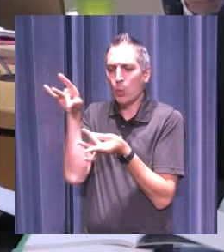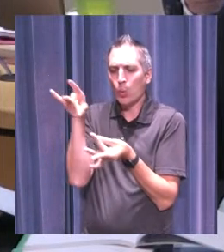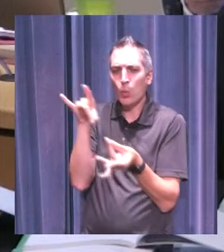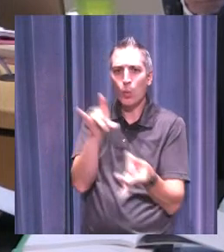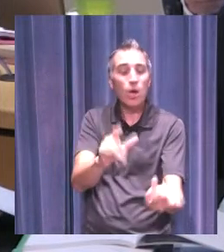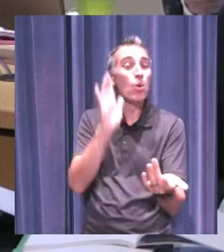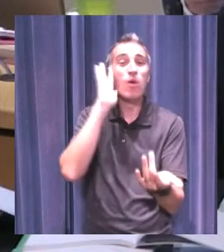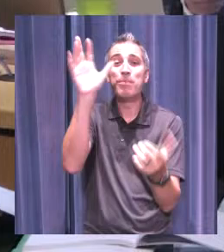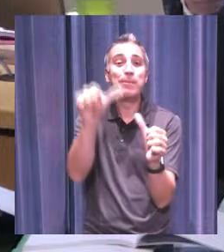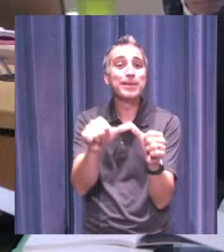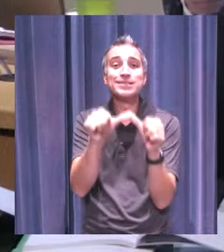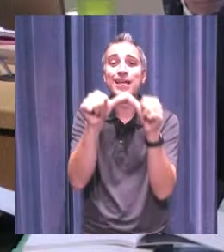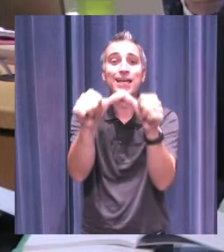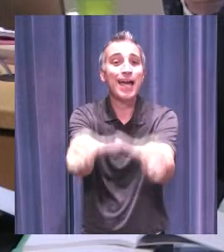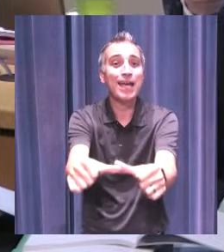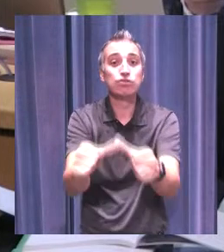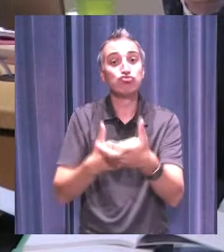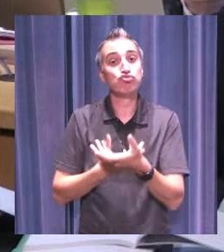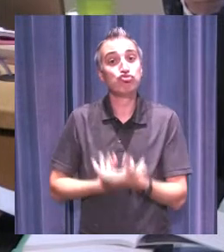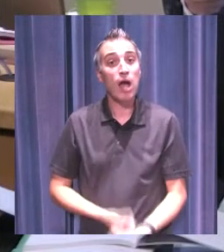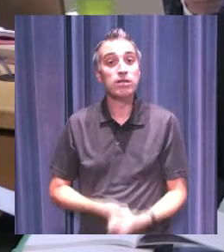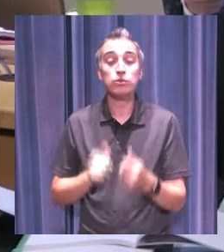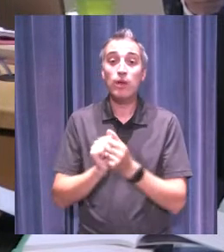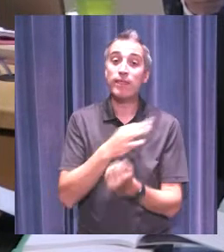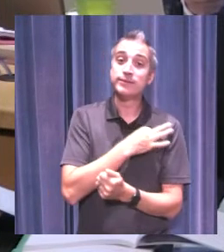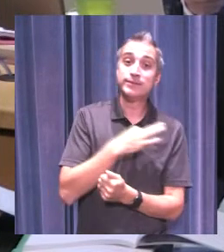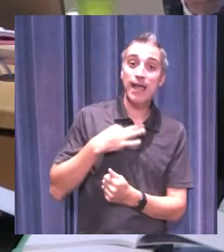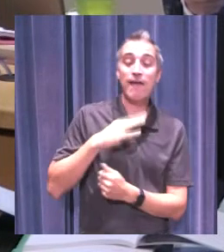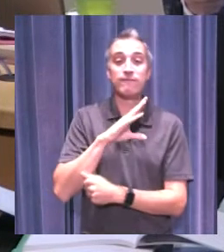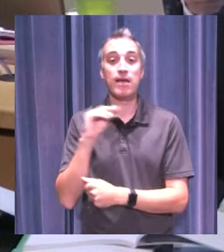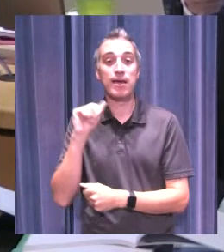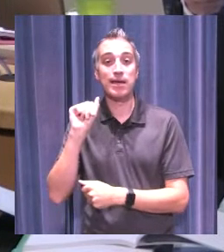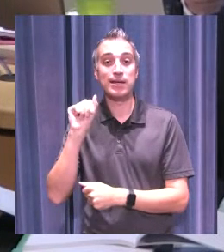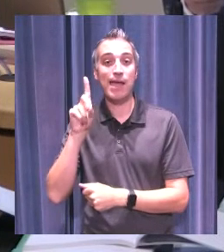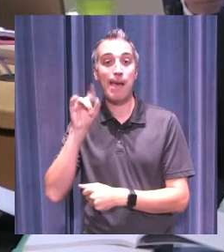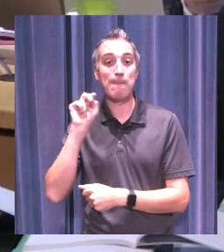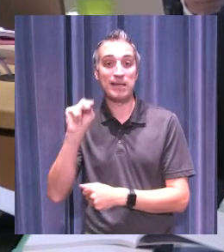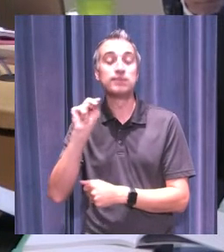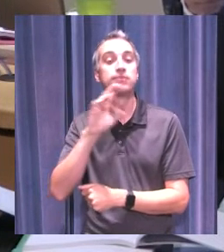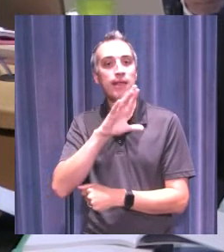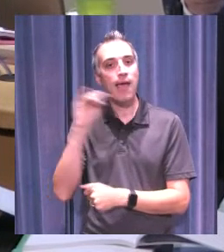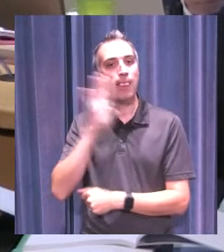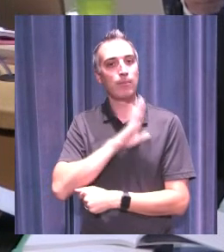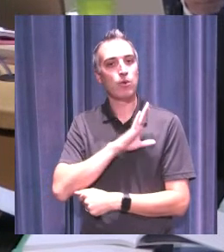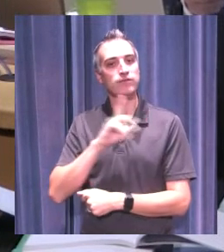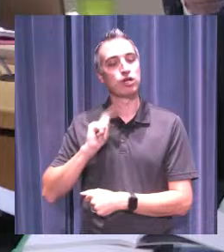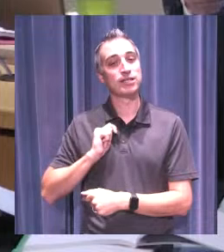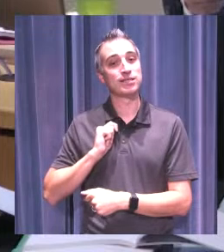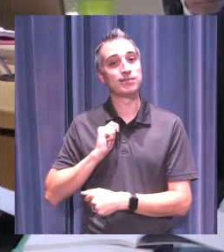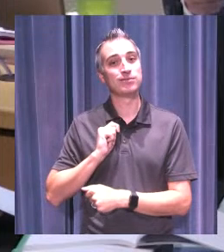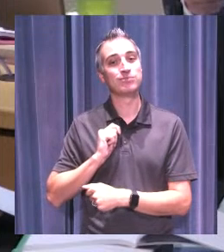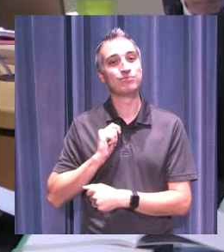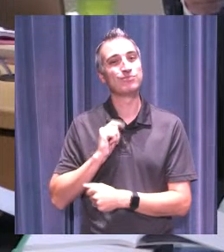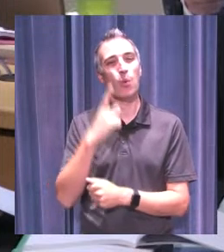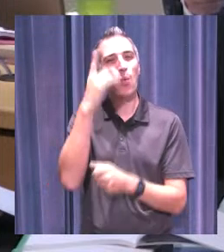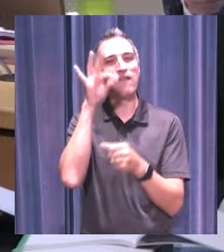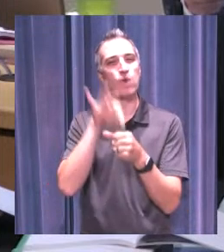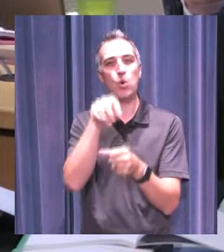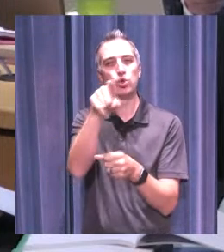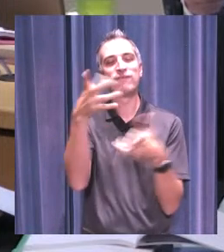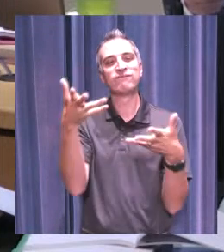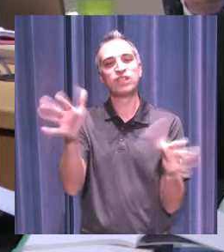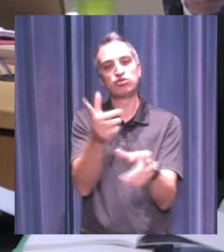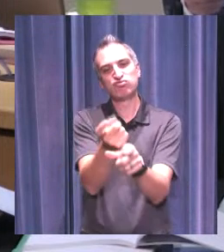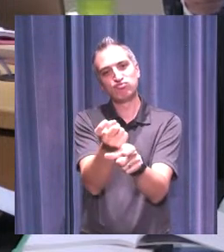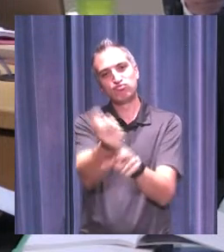have maintained trust between staff and administration and the Board of Trustees. In one vote, you managed to destroy what